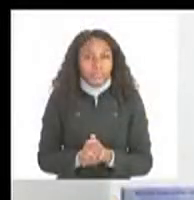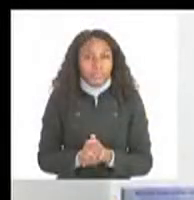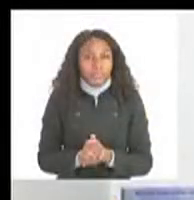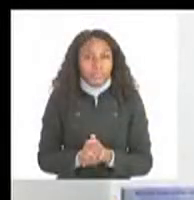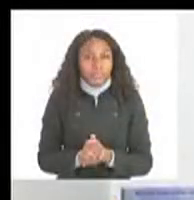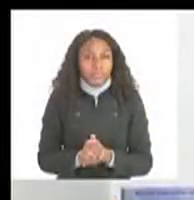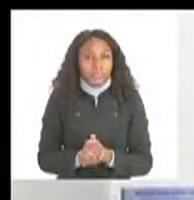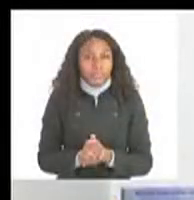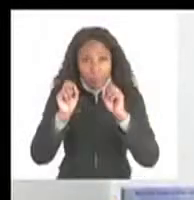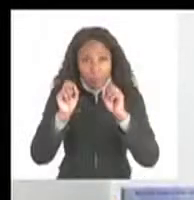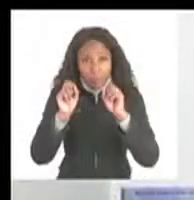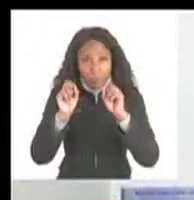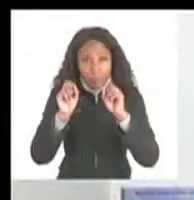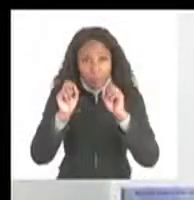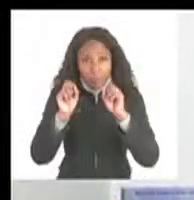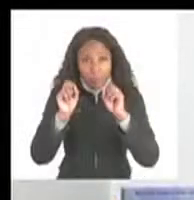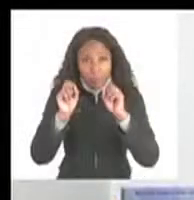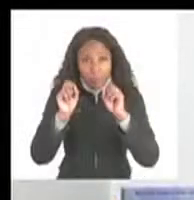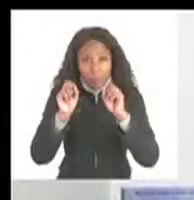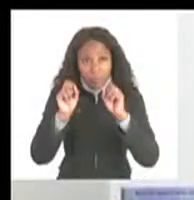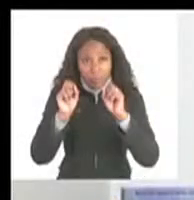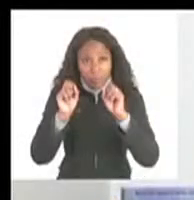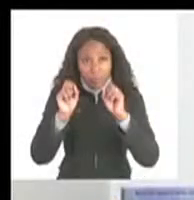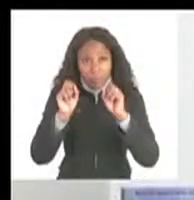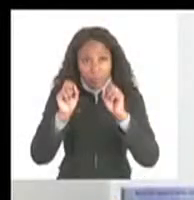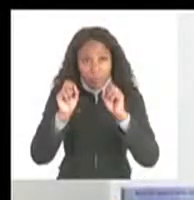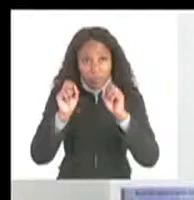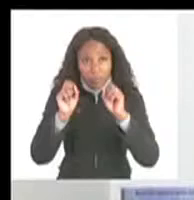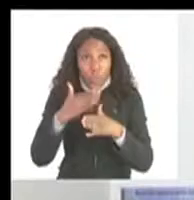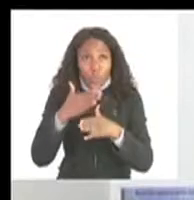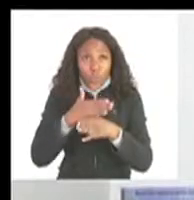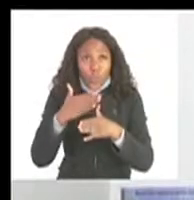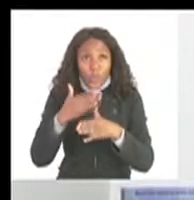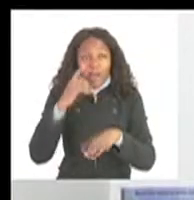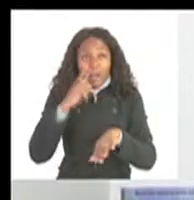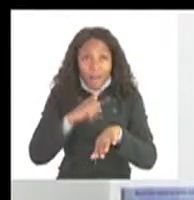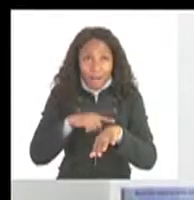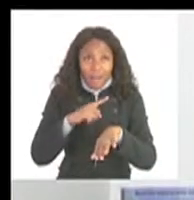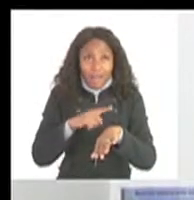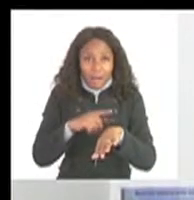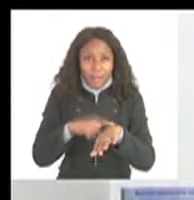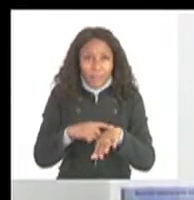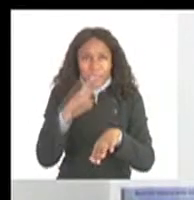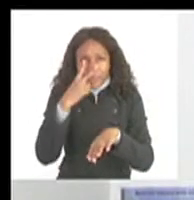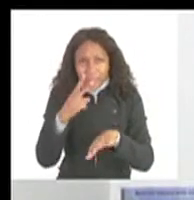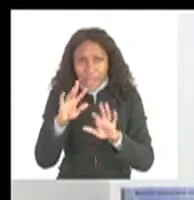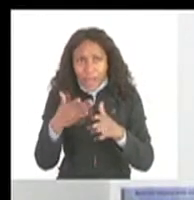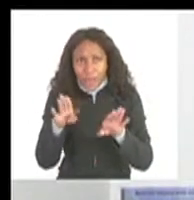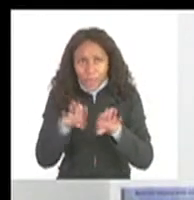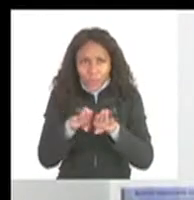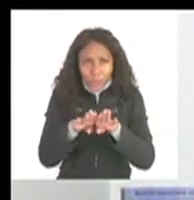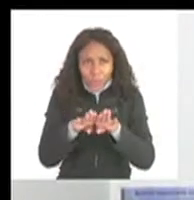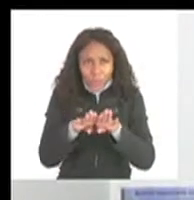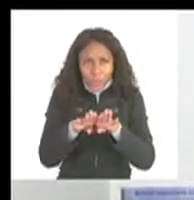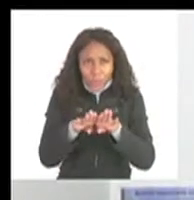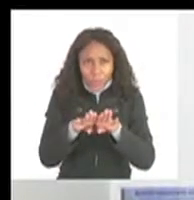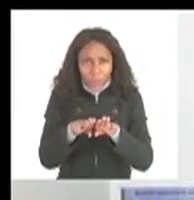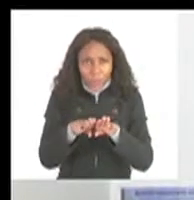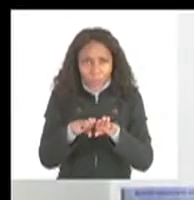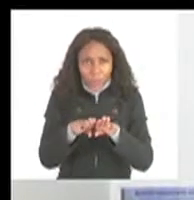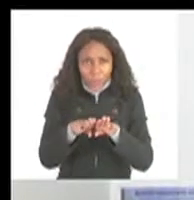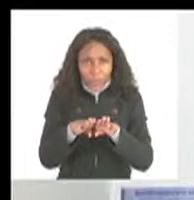Well, boys and girls, Chanel, it's so let's try to do some activities for you to